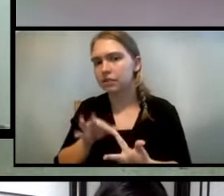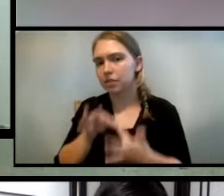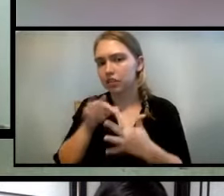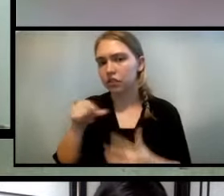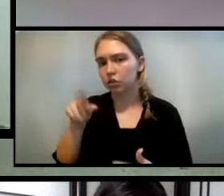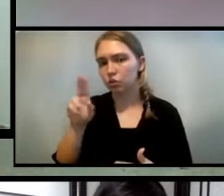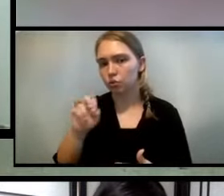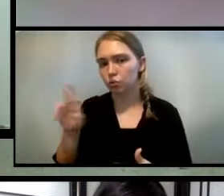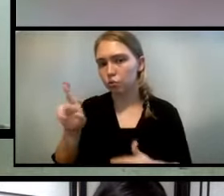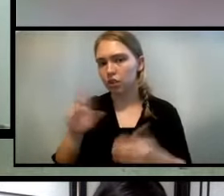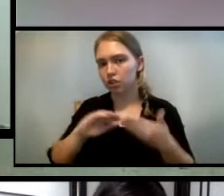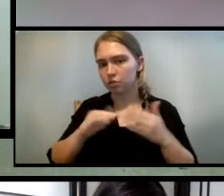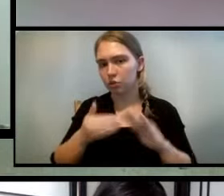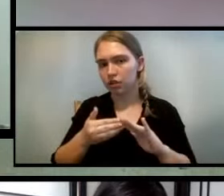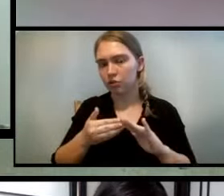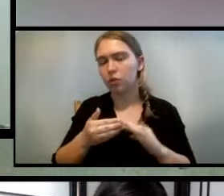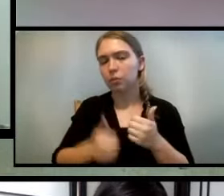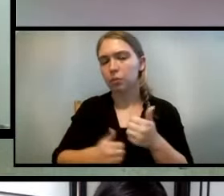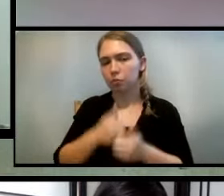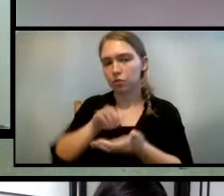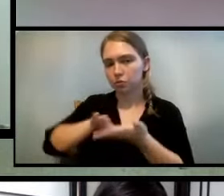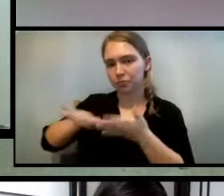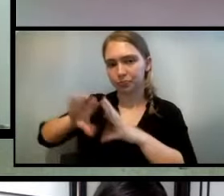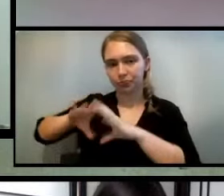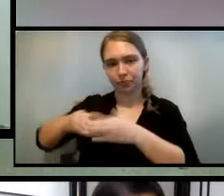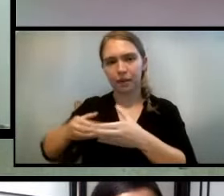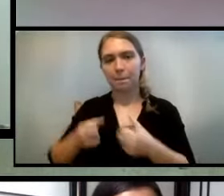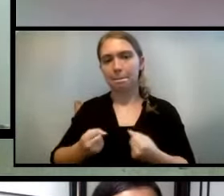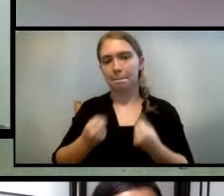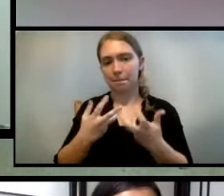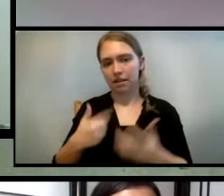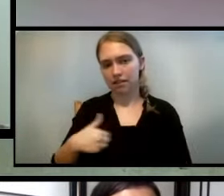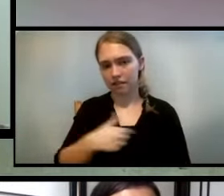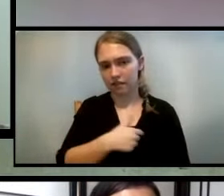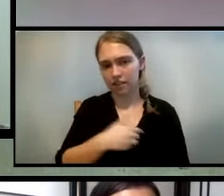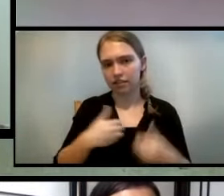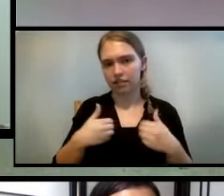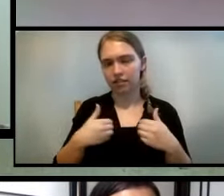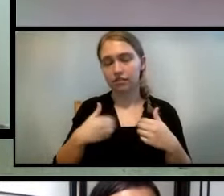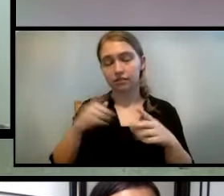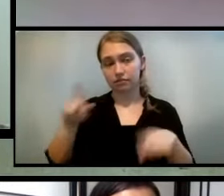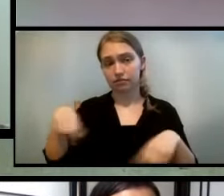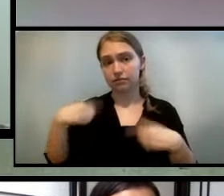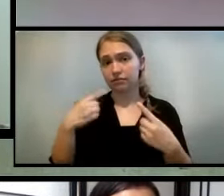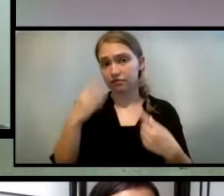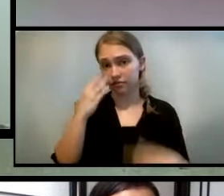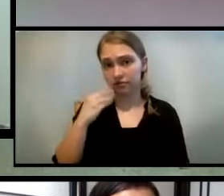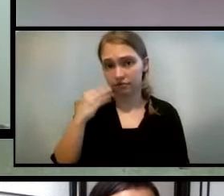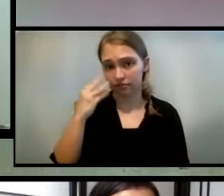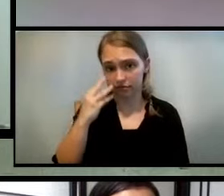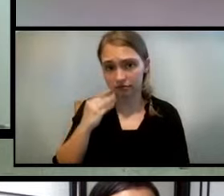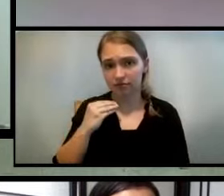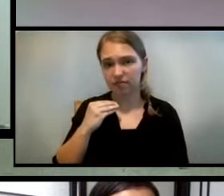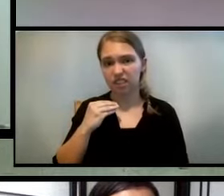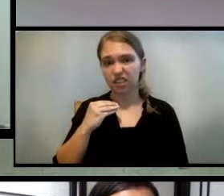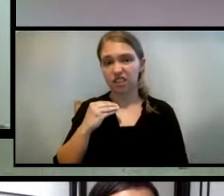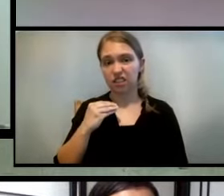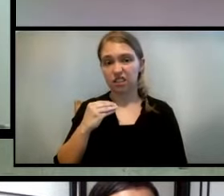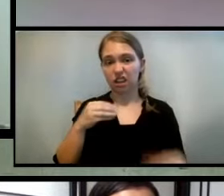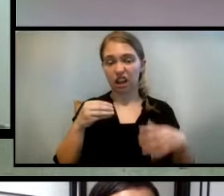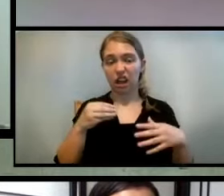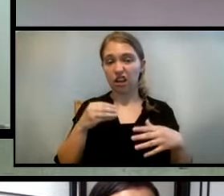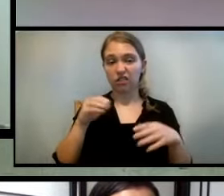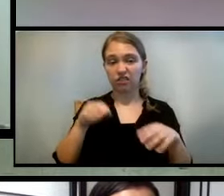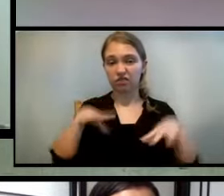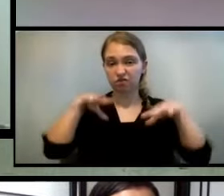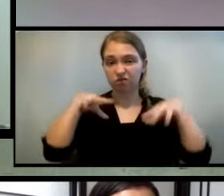not just queer, but marginalized communities, many of us have had histories of colonial violence,